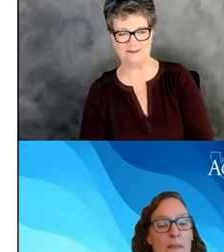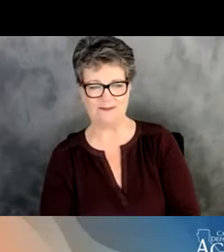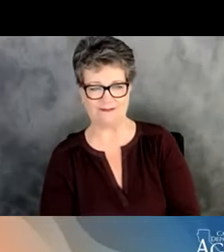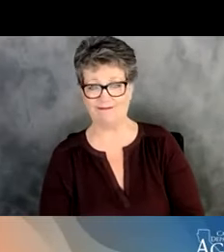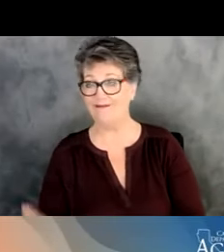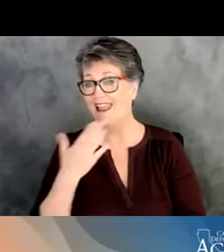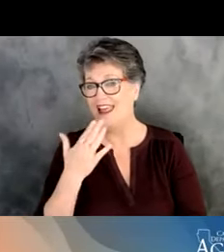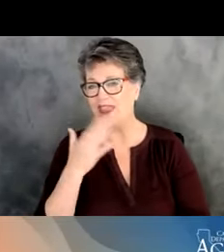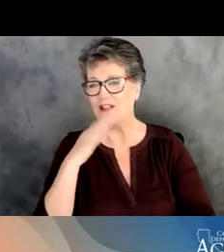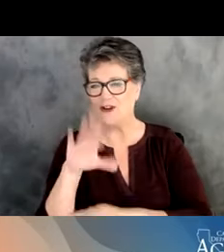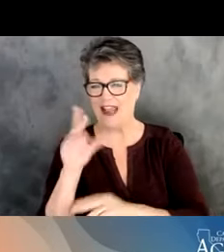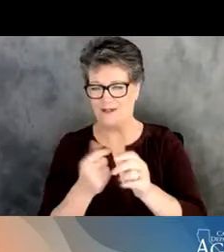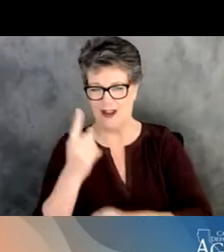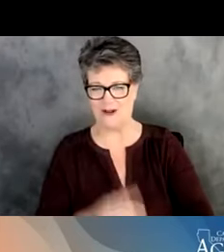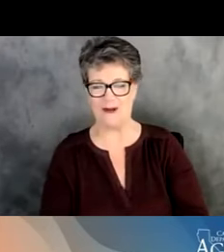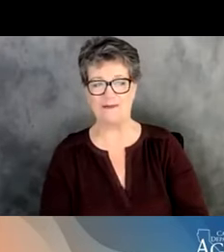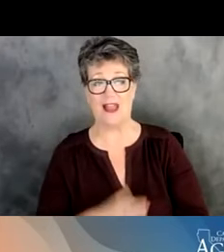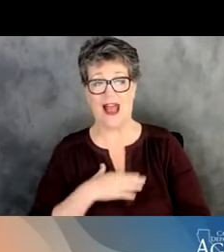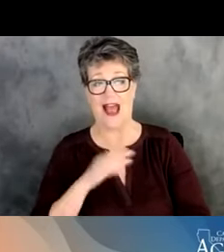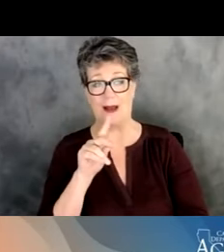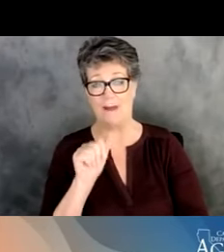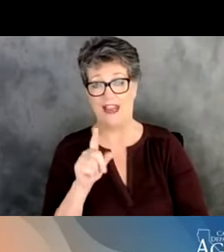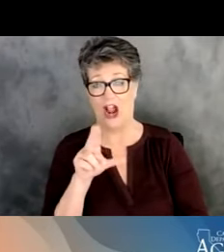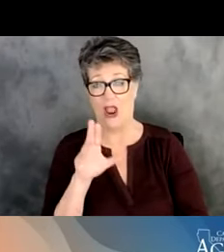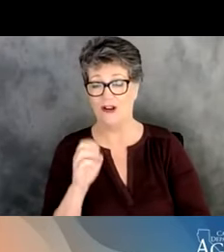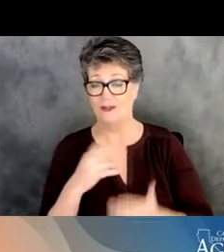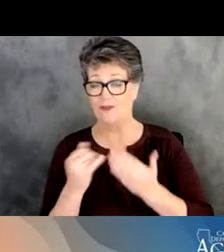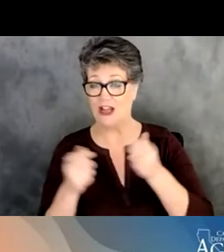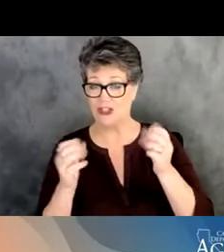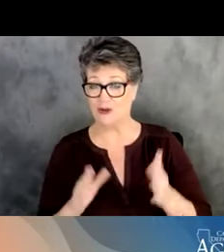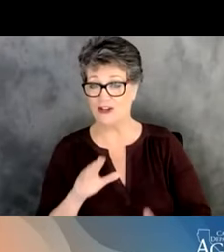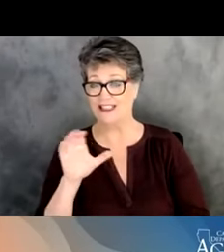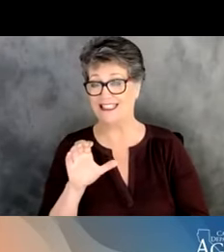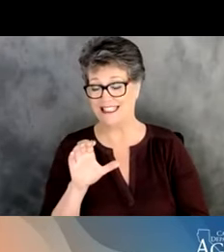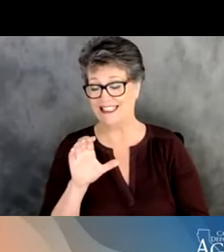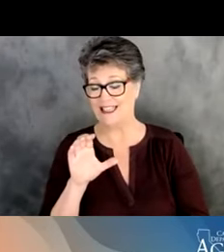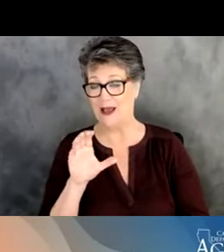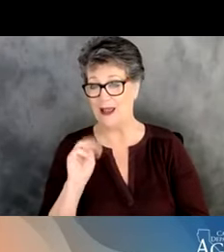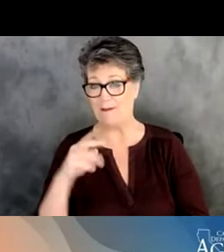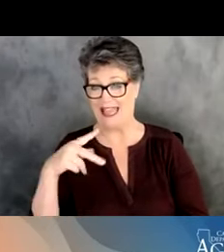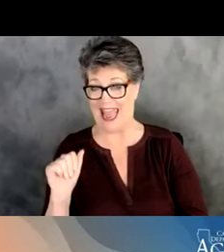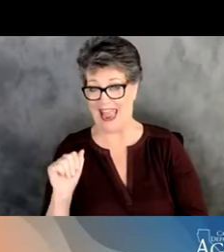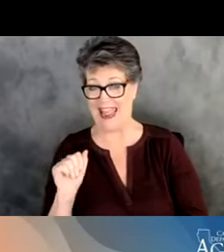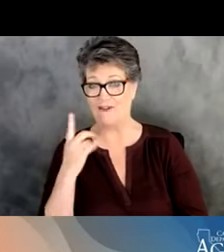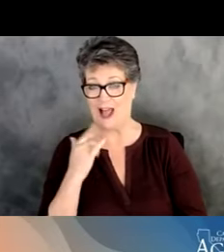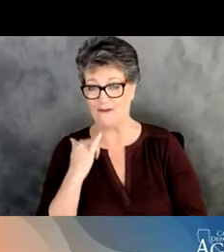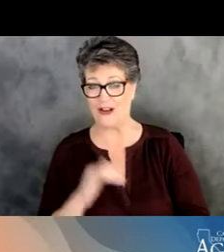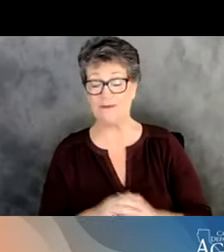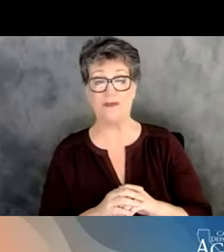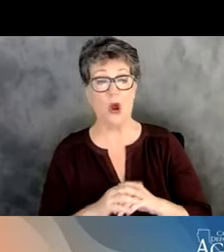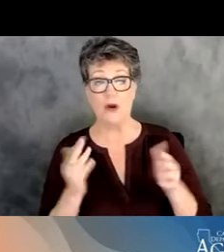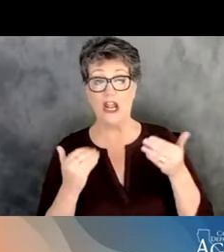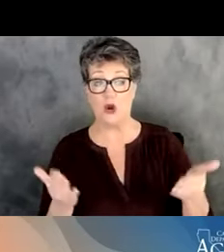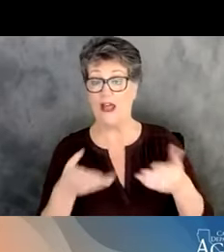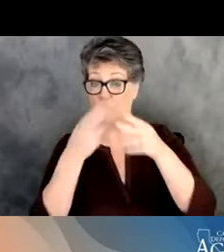Hi, good afternoon, everyone. I'm Amanda Lawrence, Project Director for the California Master Plan for Aging. And we're going to go ahead and do a